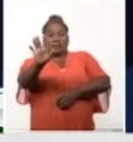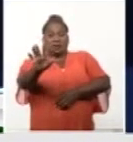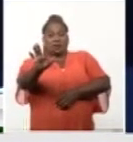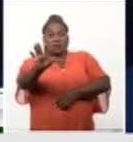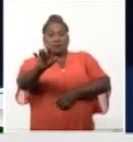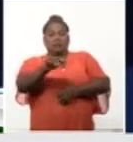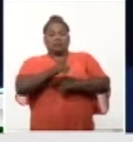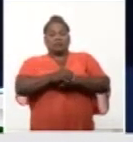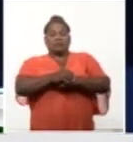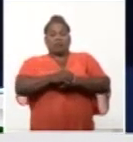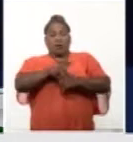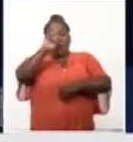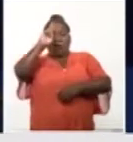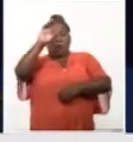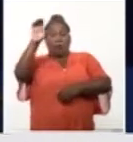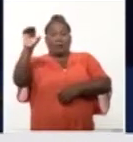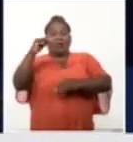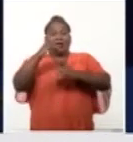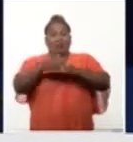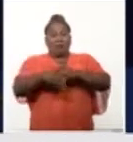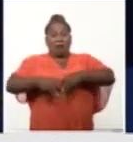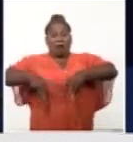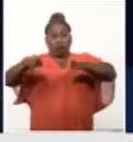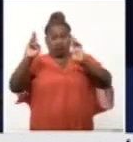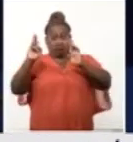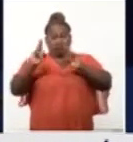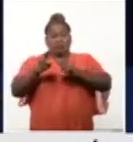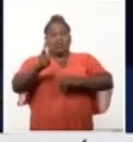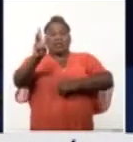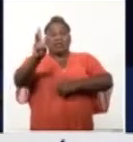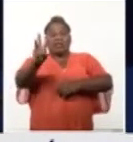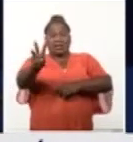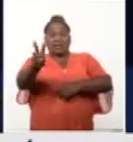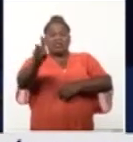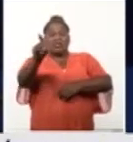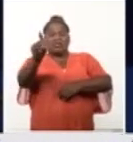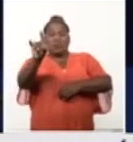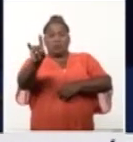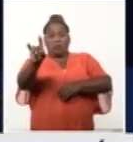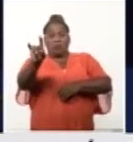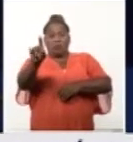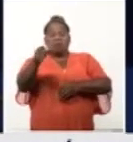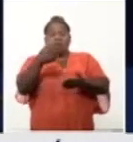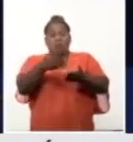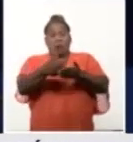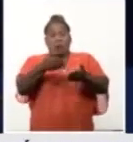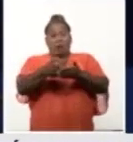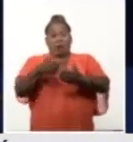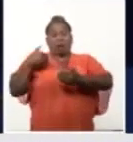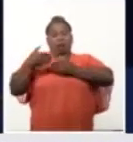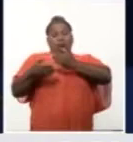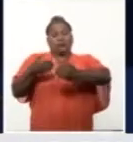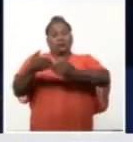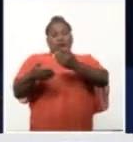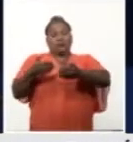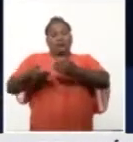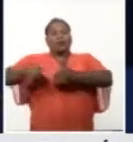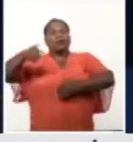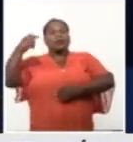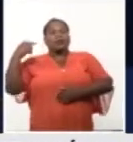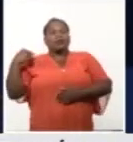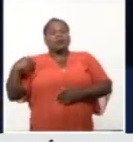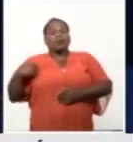Clara, 195. And at the Almeiras Brother Hospitals, 319 samples